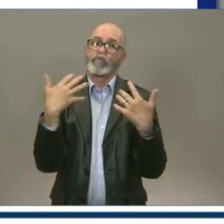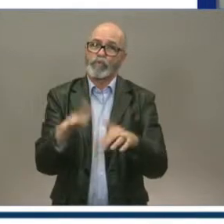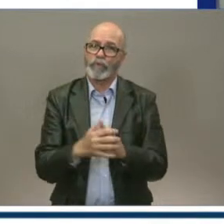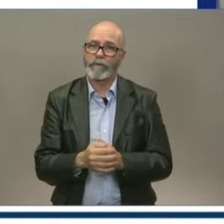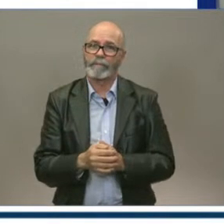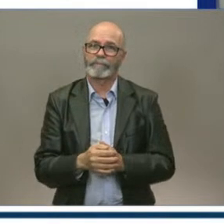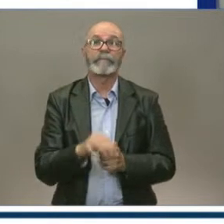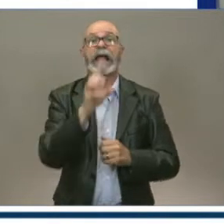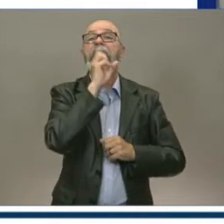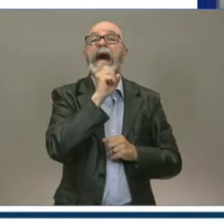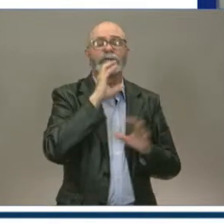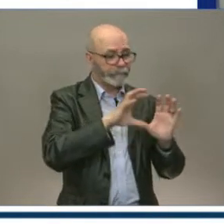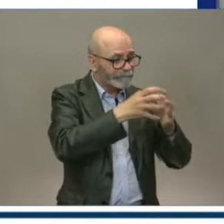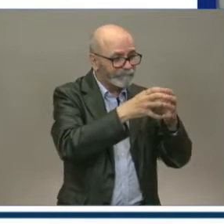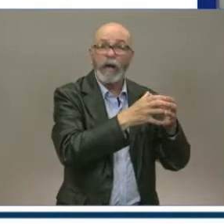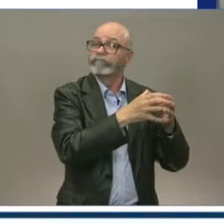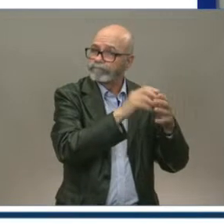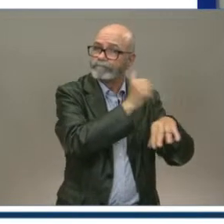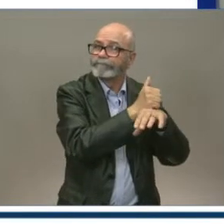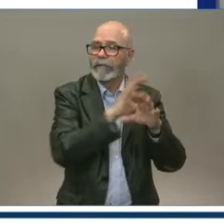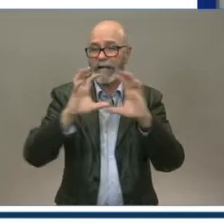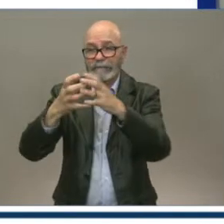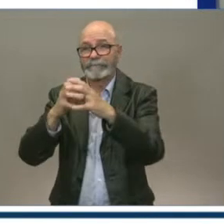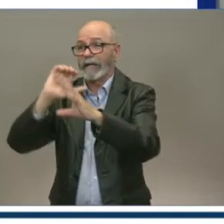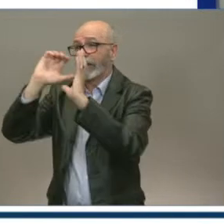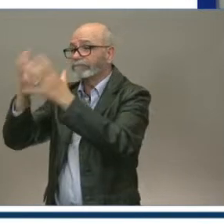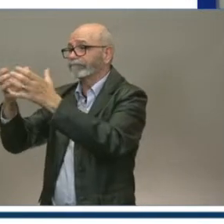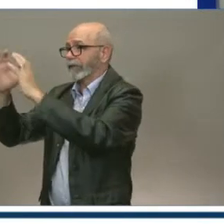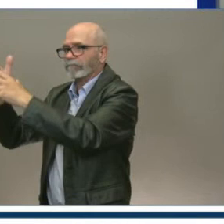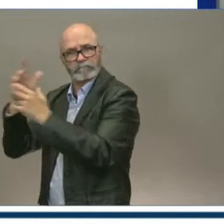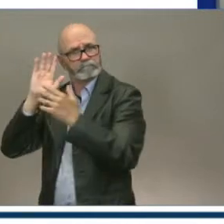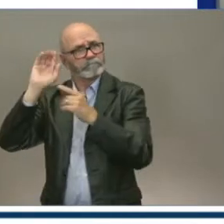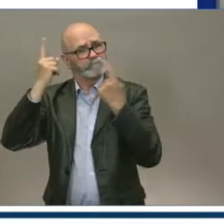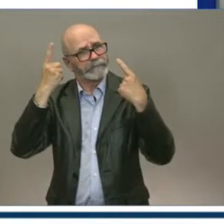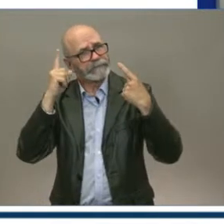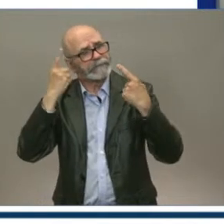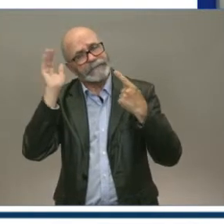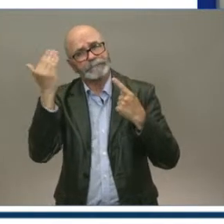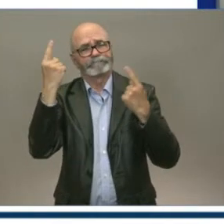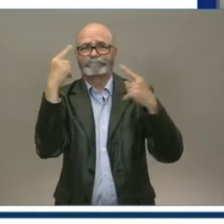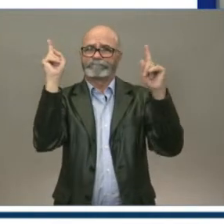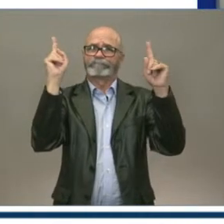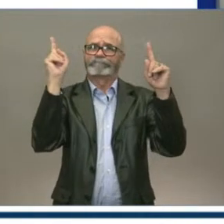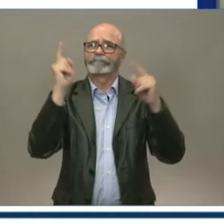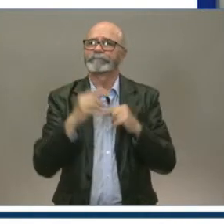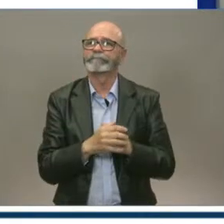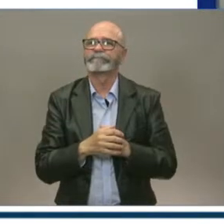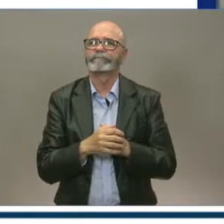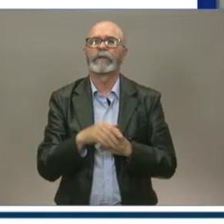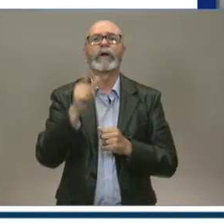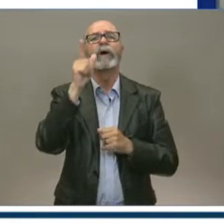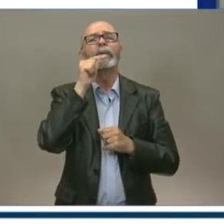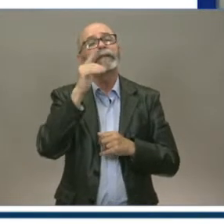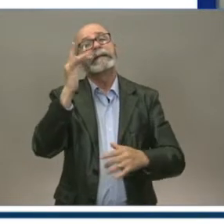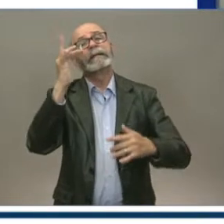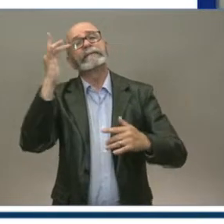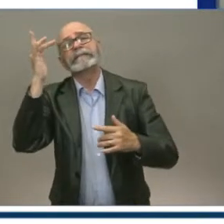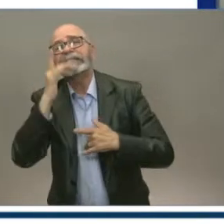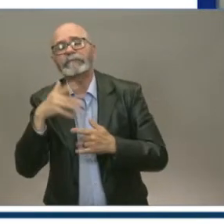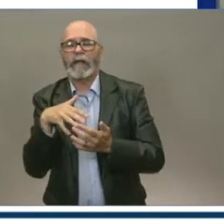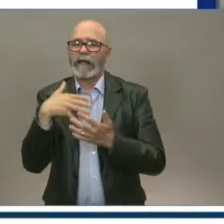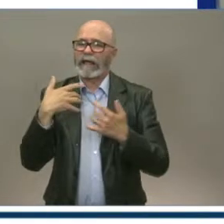and we have done that too. We said we'd support the most vulnerable groups first, those most at risk of severe outcomes